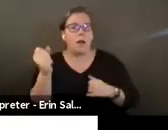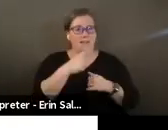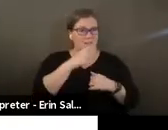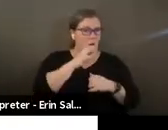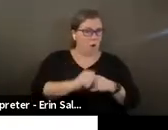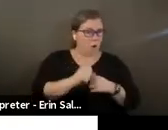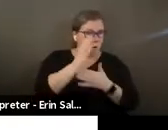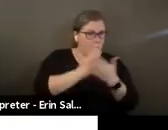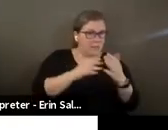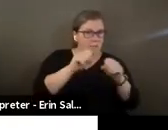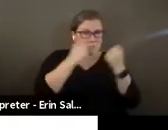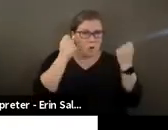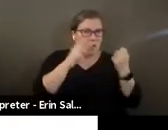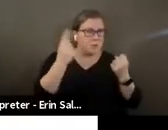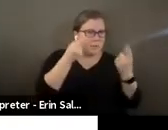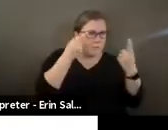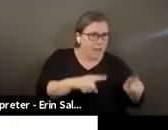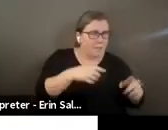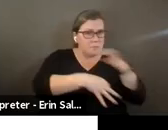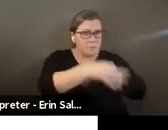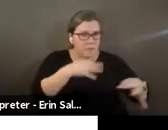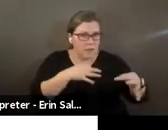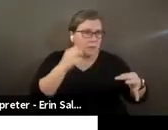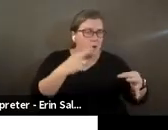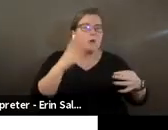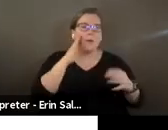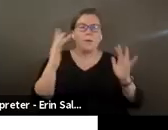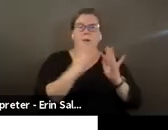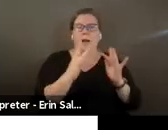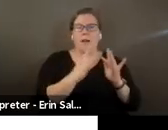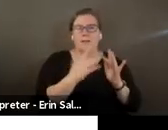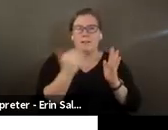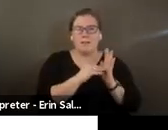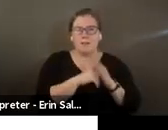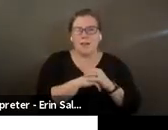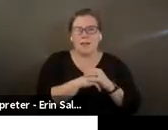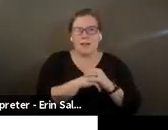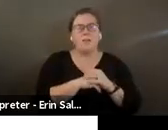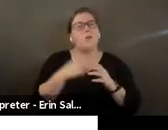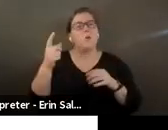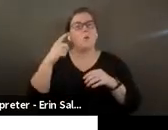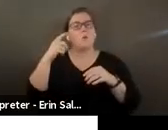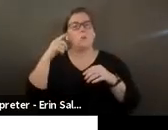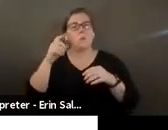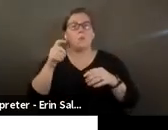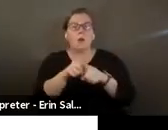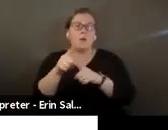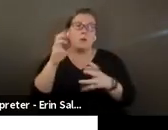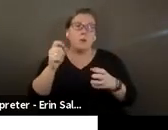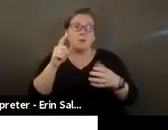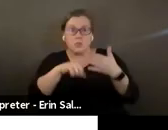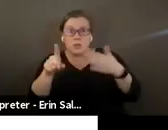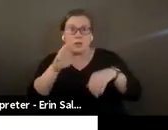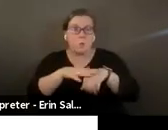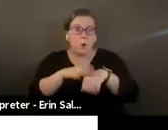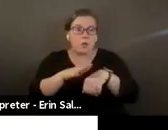old piece? Do you need a replacement? And that kind of thing. We do look into the warranty of the device as well, and